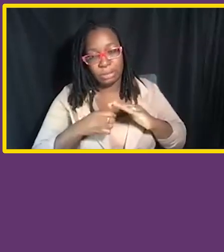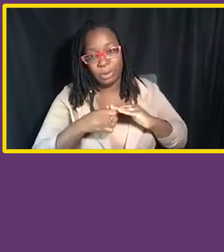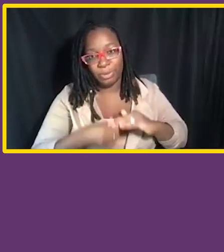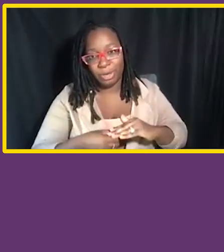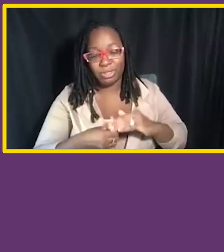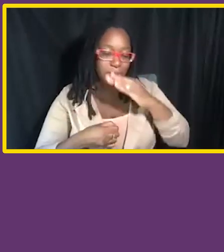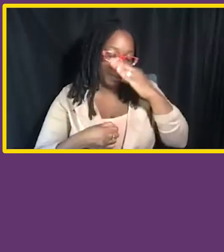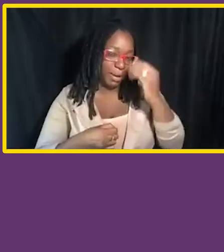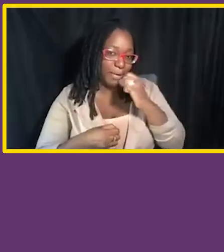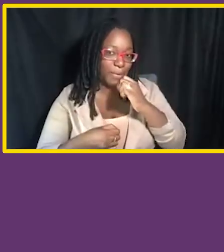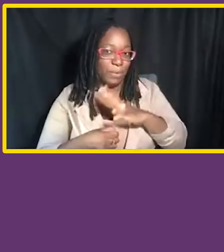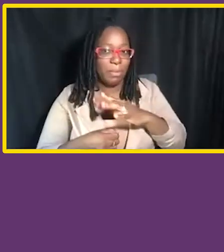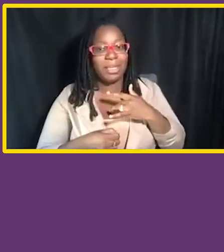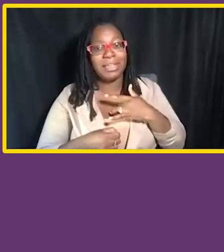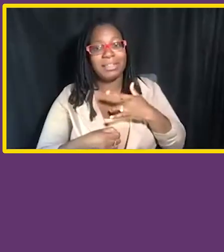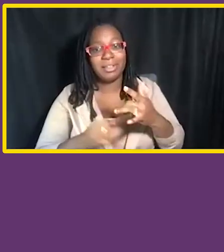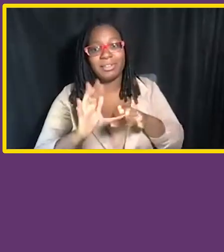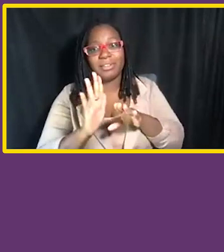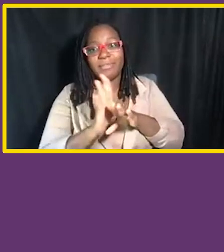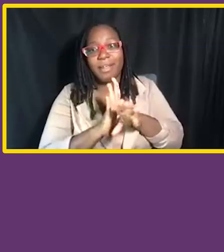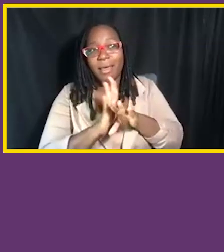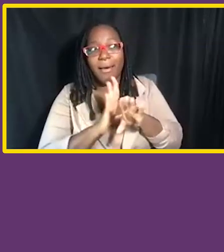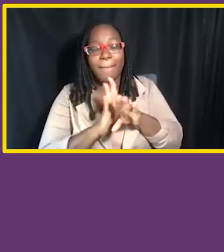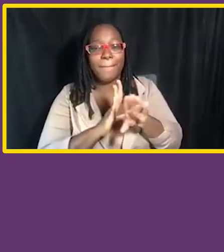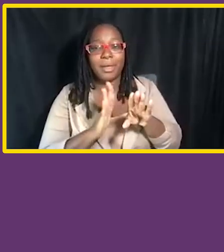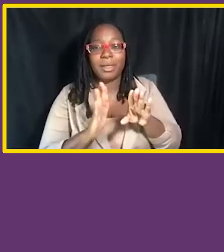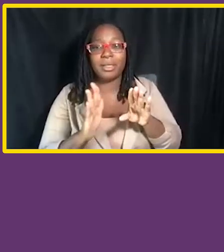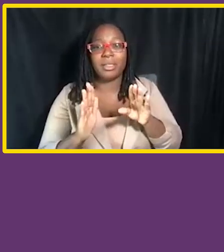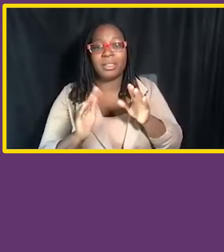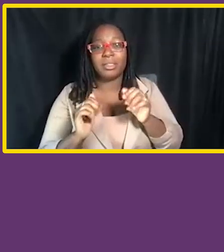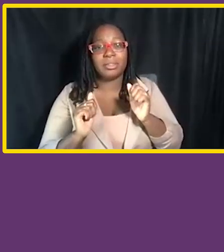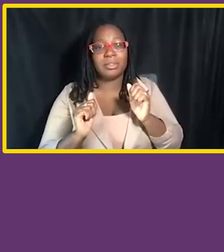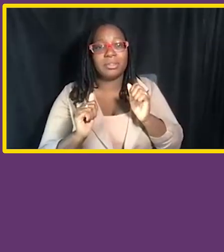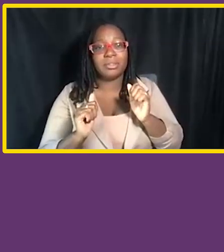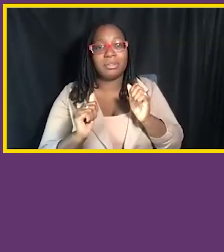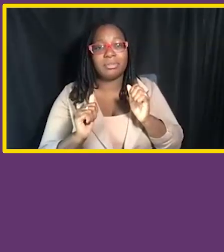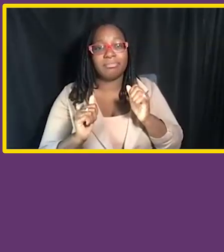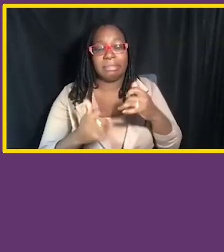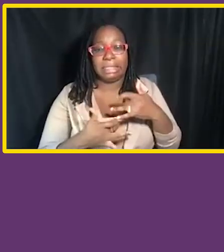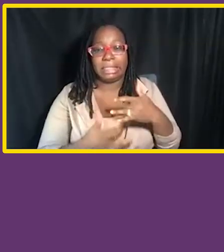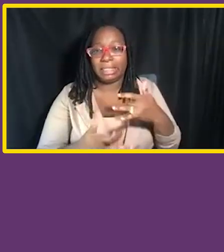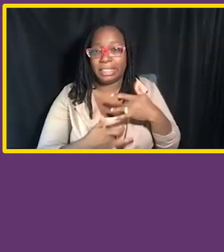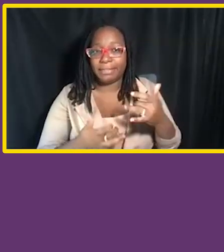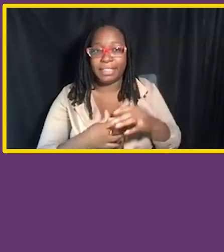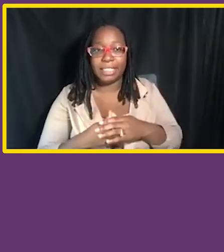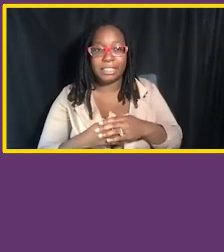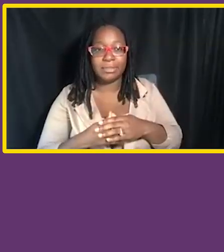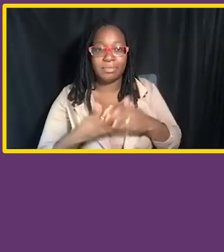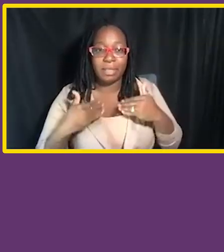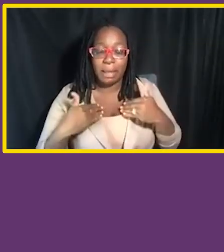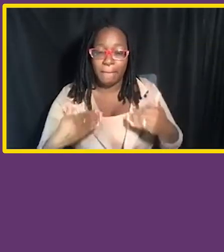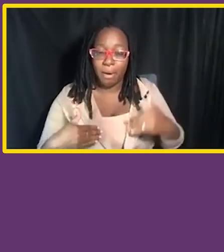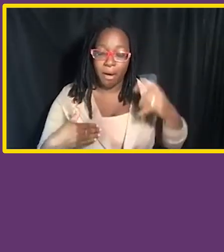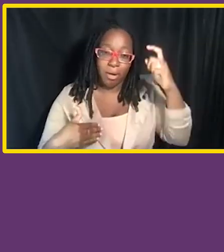oftentimes end up developing sensibilities, bodily wisdom, and a